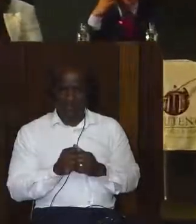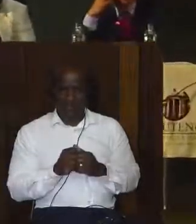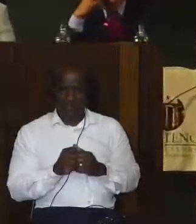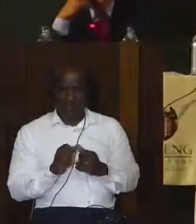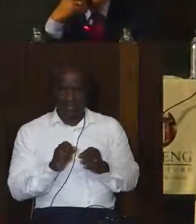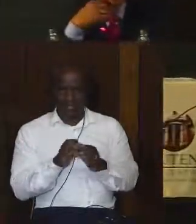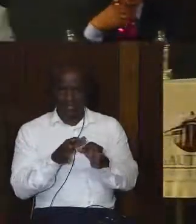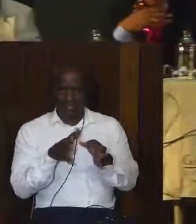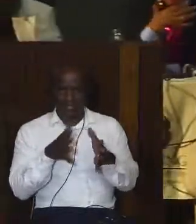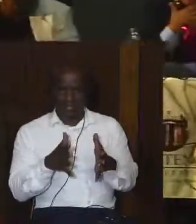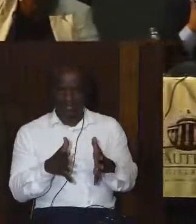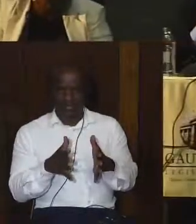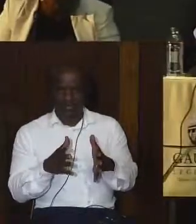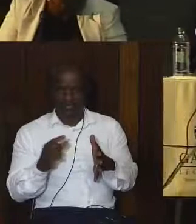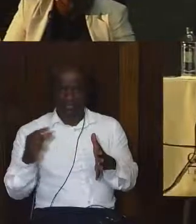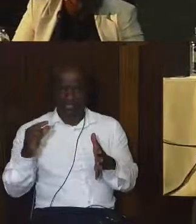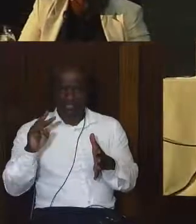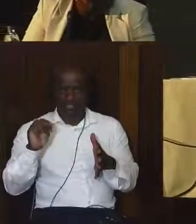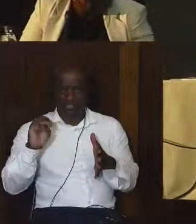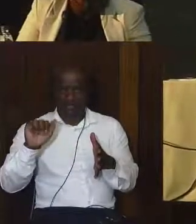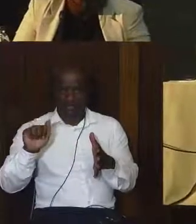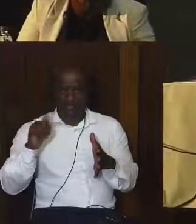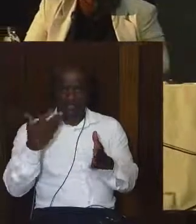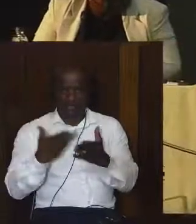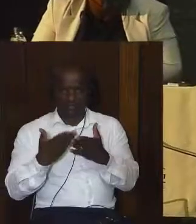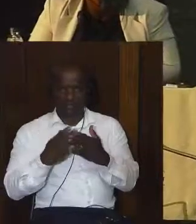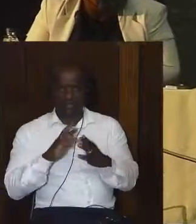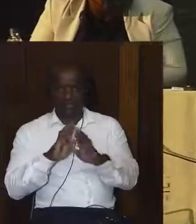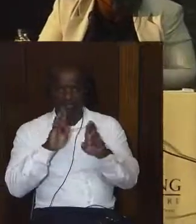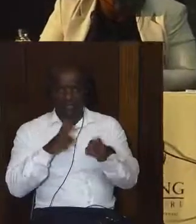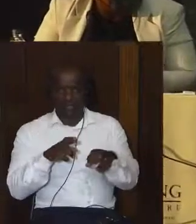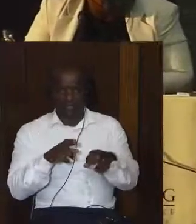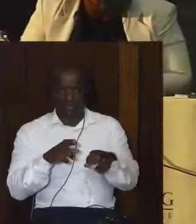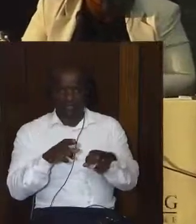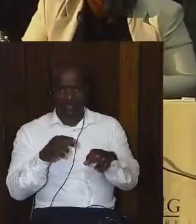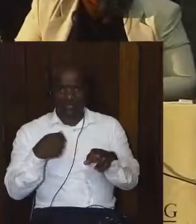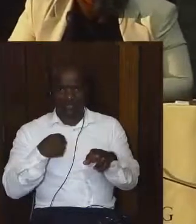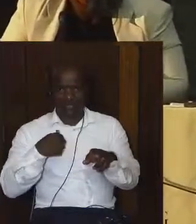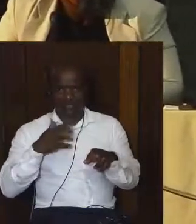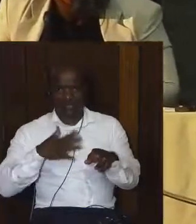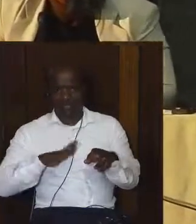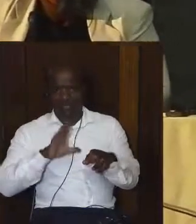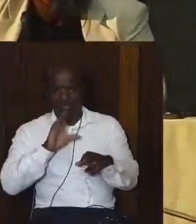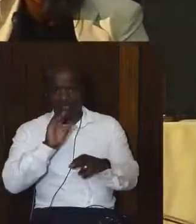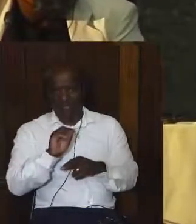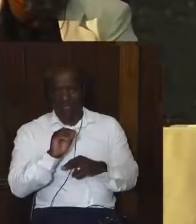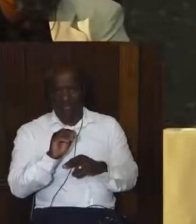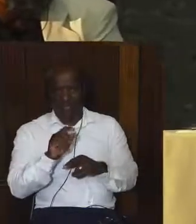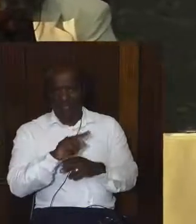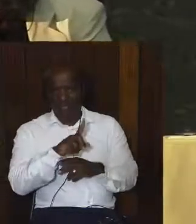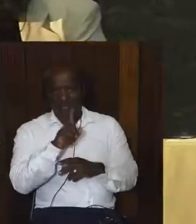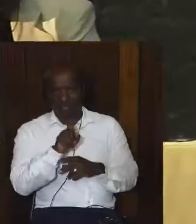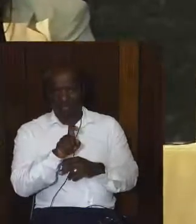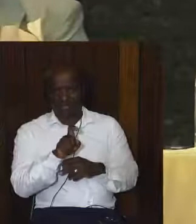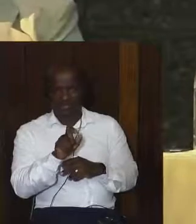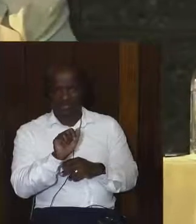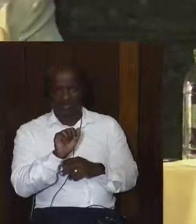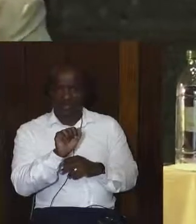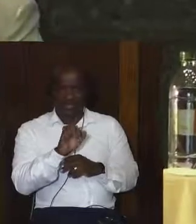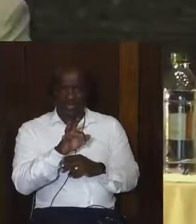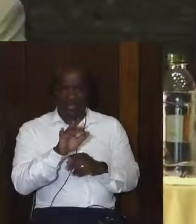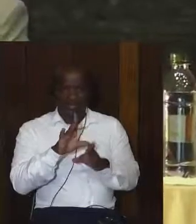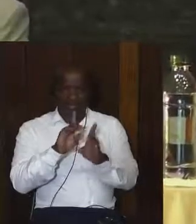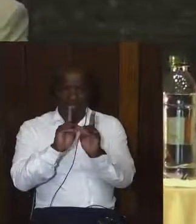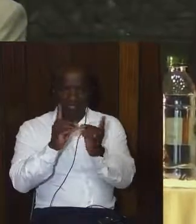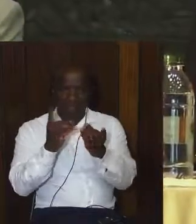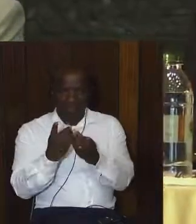Chair, the GMA can respond on that, but and I wanted to respond to the question, if the